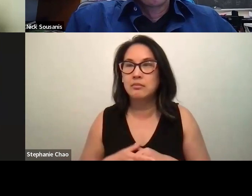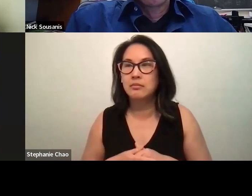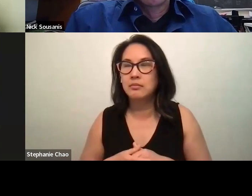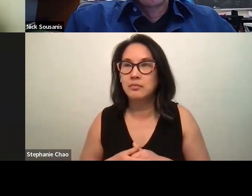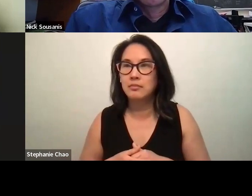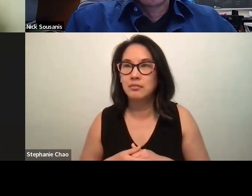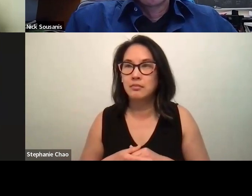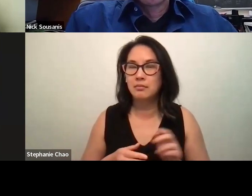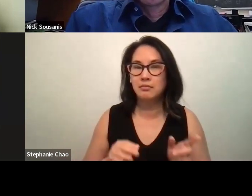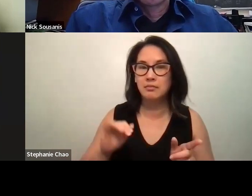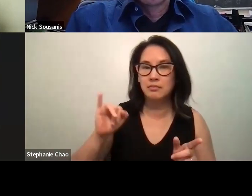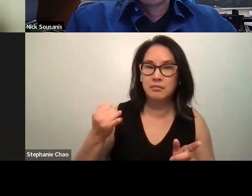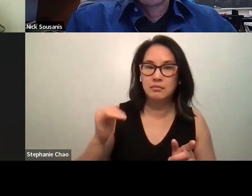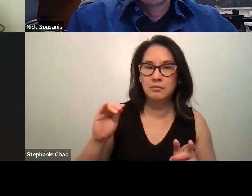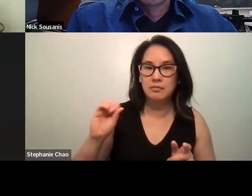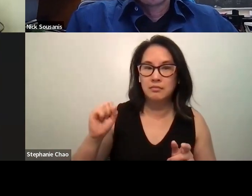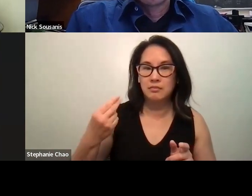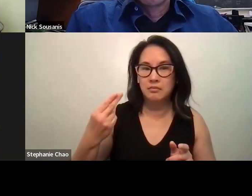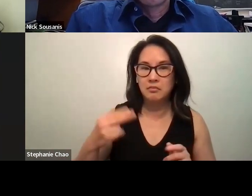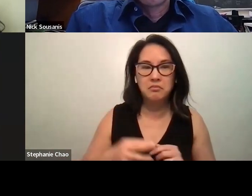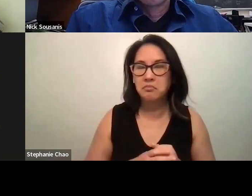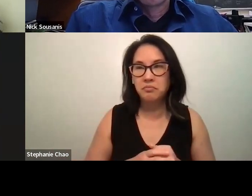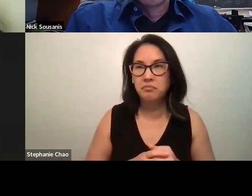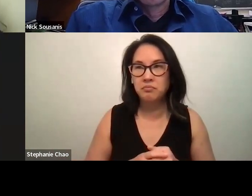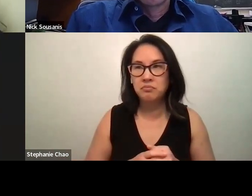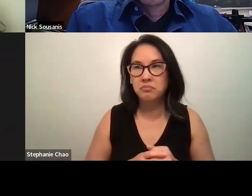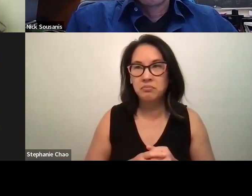I haven't come across any